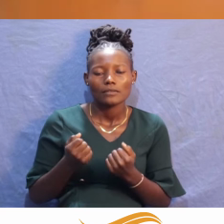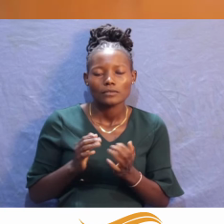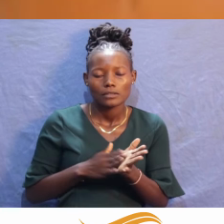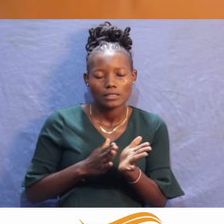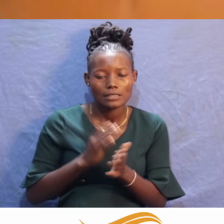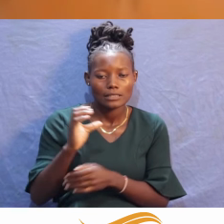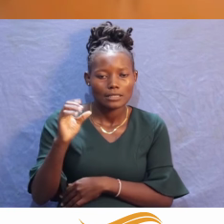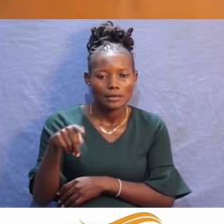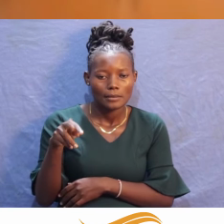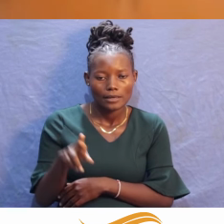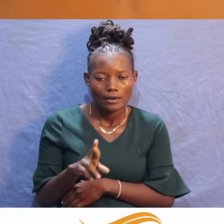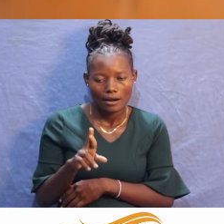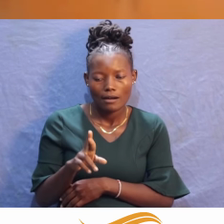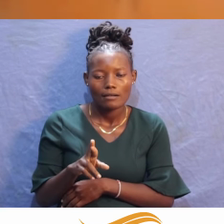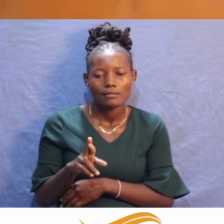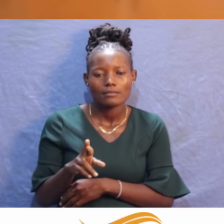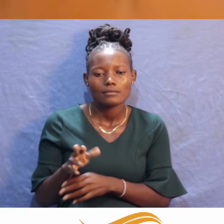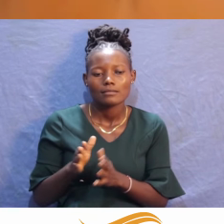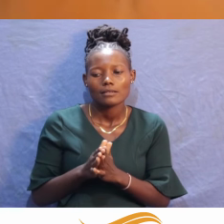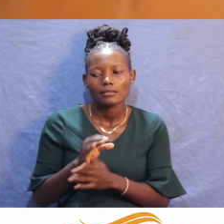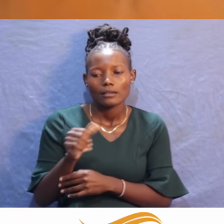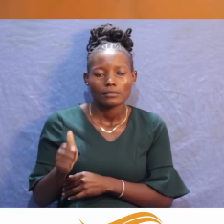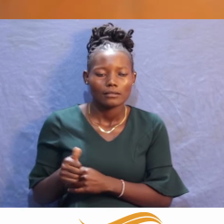CPR and defibrillation with the defibrillator.